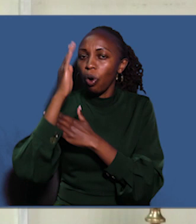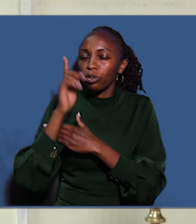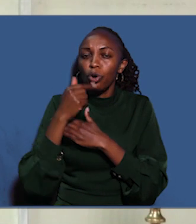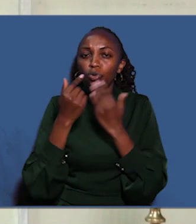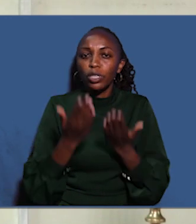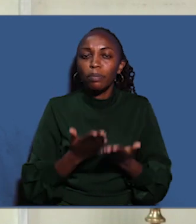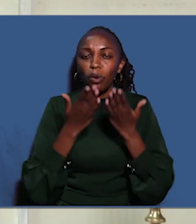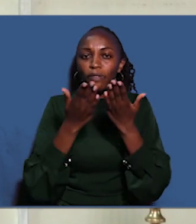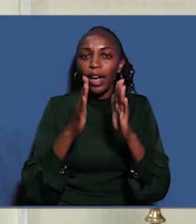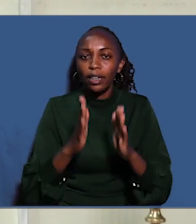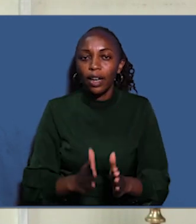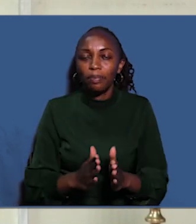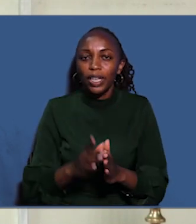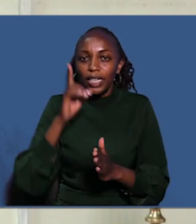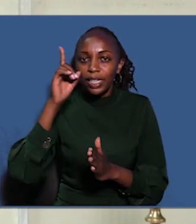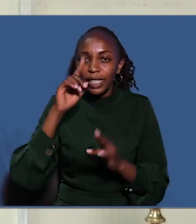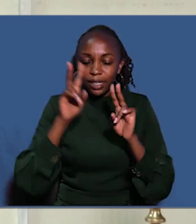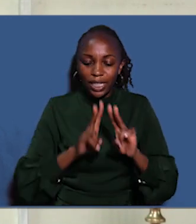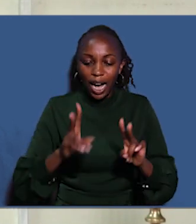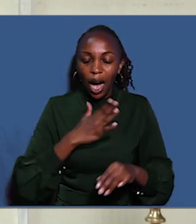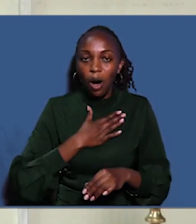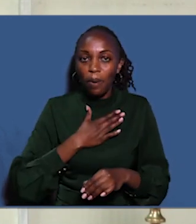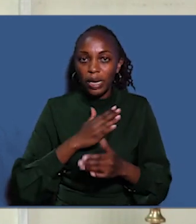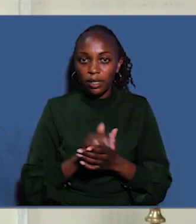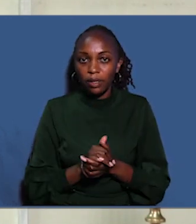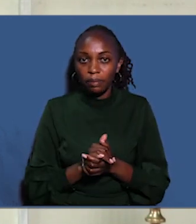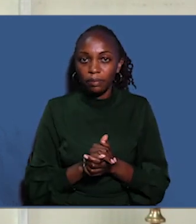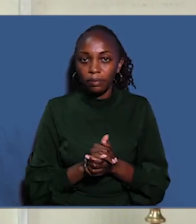peace? He is our peace.